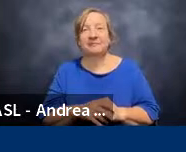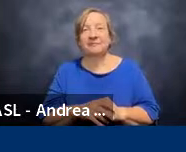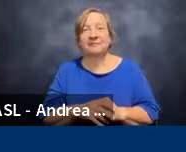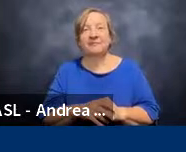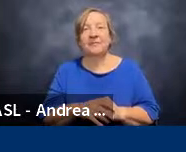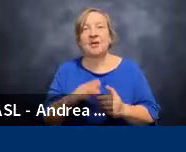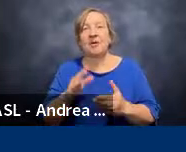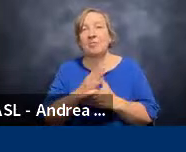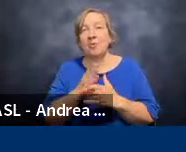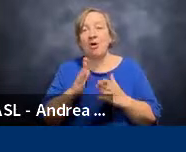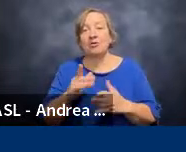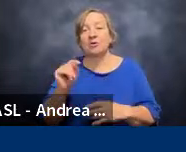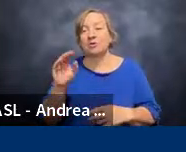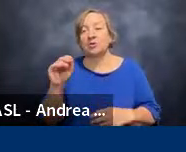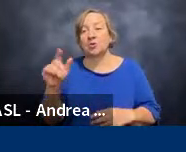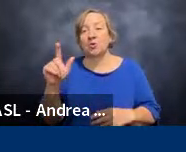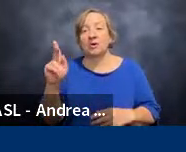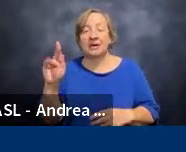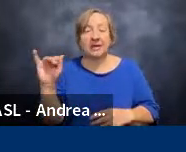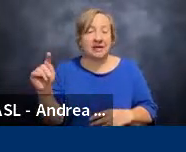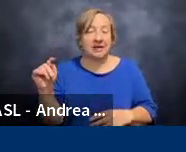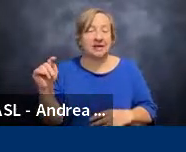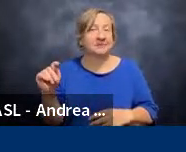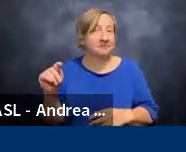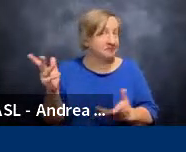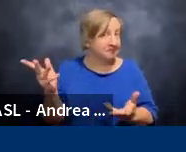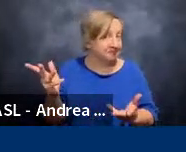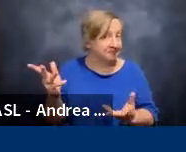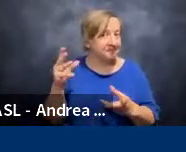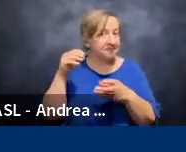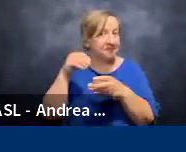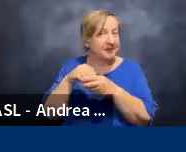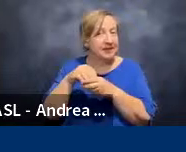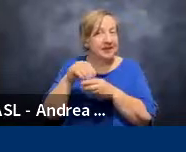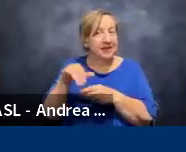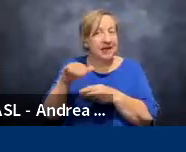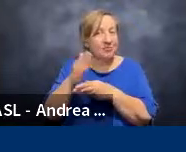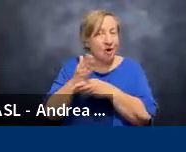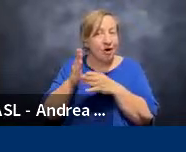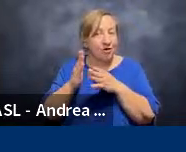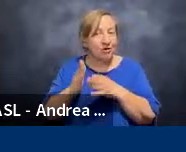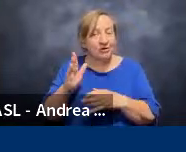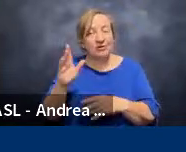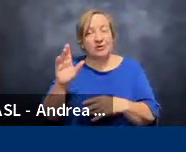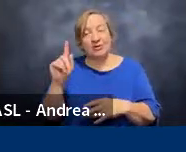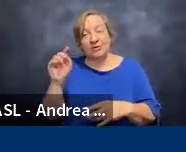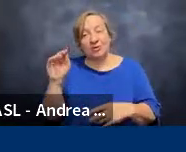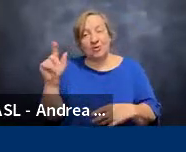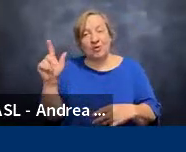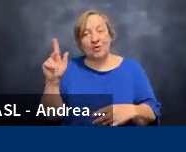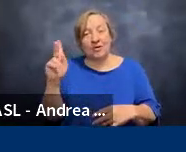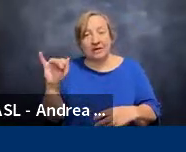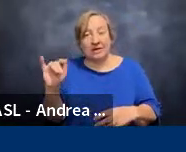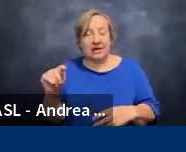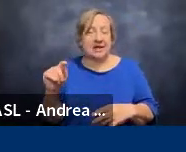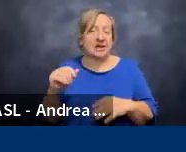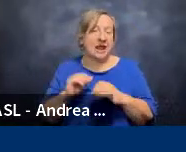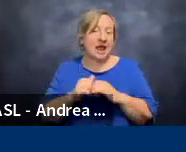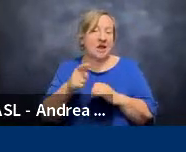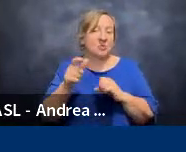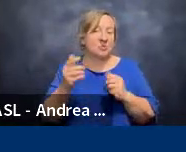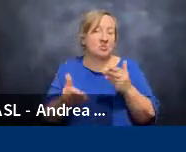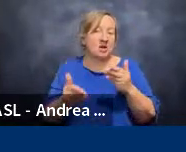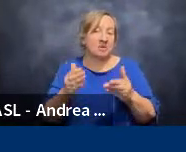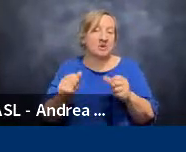The partner toolkit, just to give you a little sneak peek into what is in the partner toolkit and how you might be able to